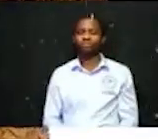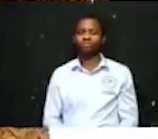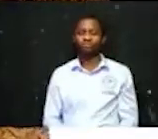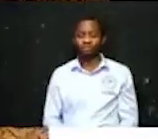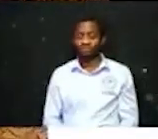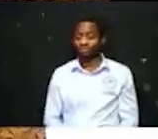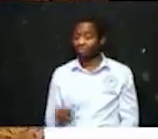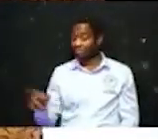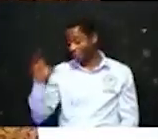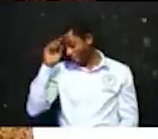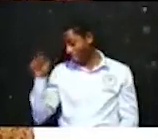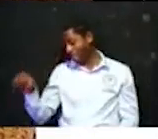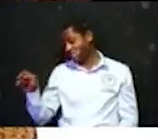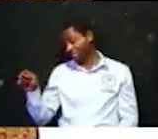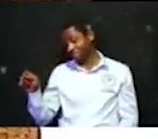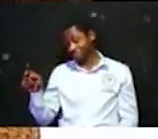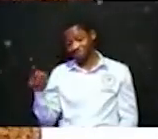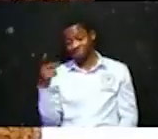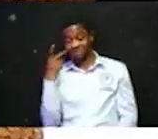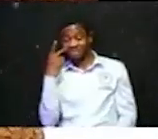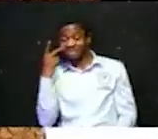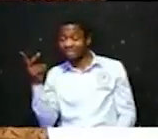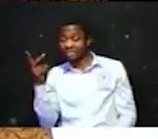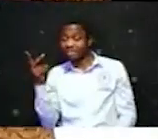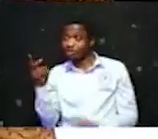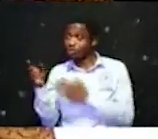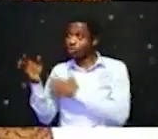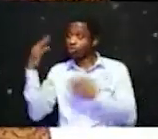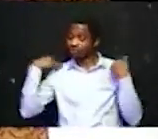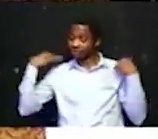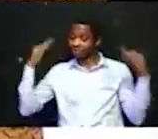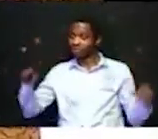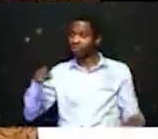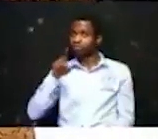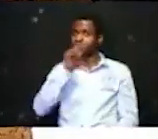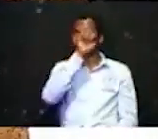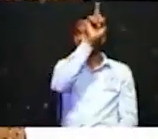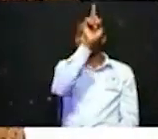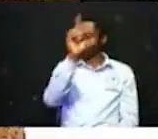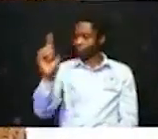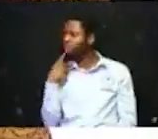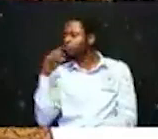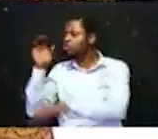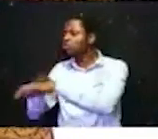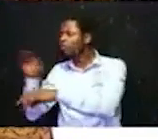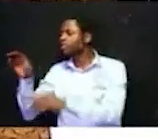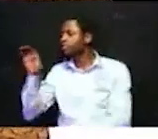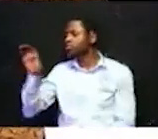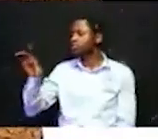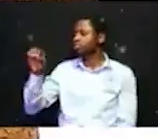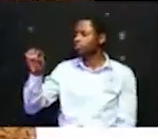distinctly saw an angel of God who came to him and said, Cornelius. Cornelius stared at him in